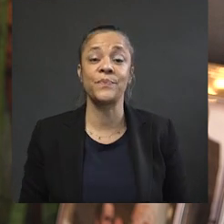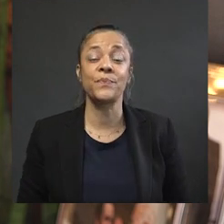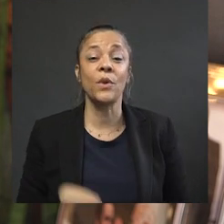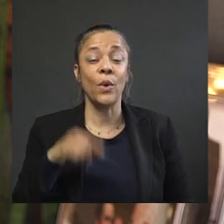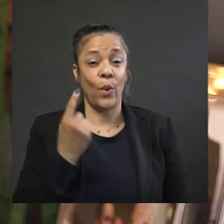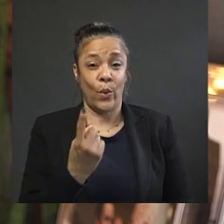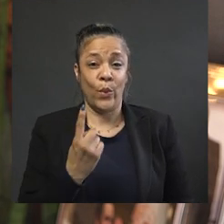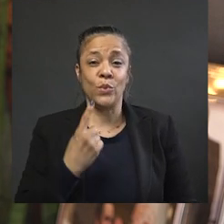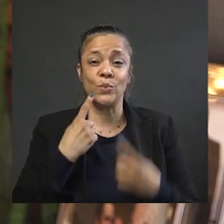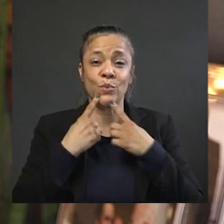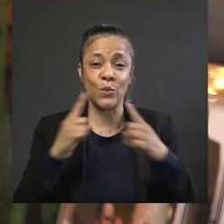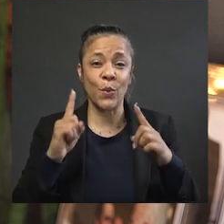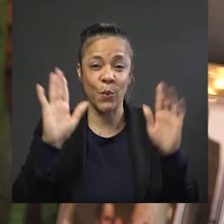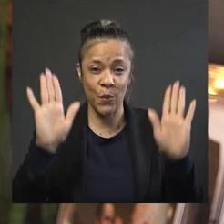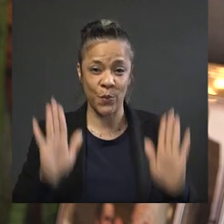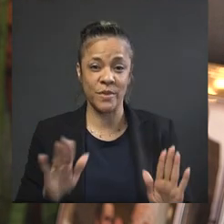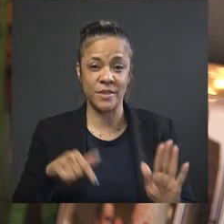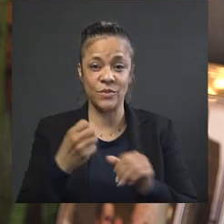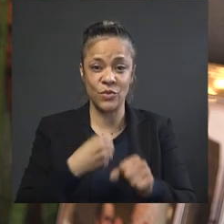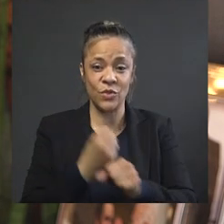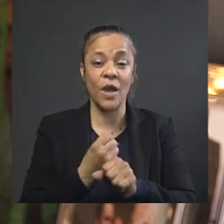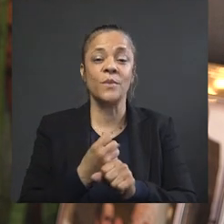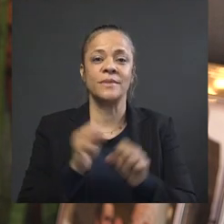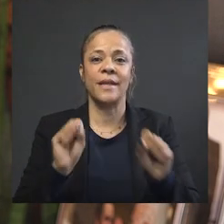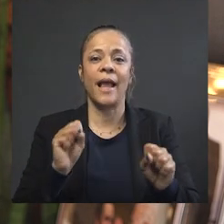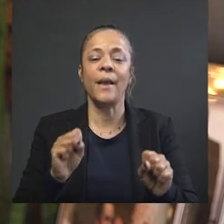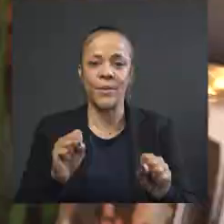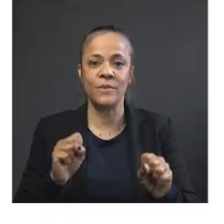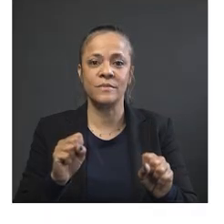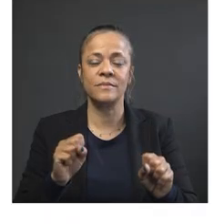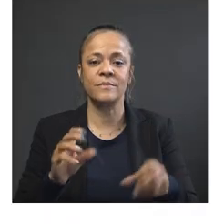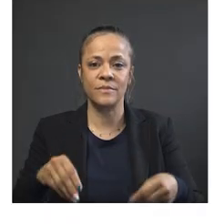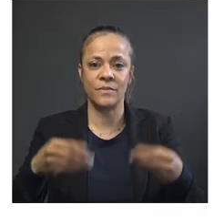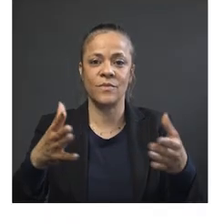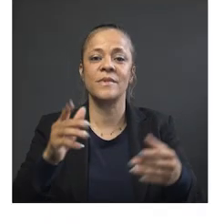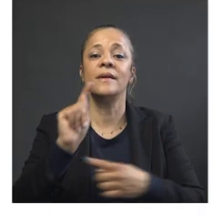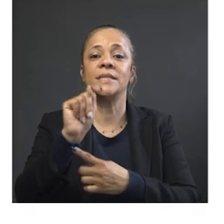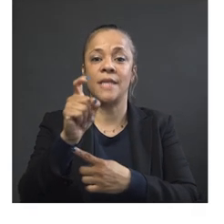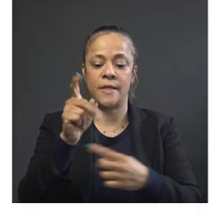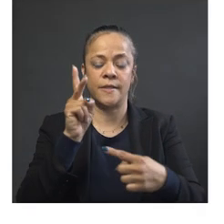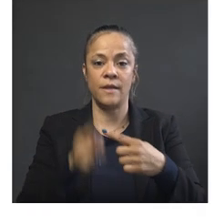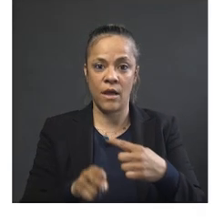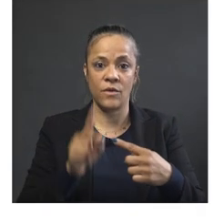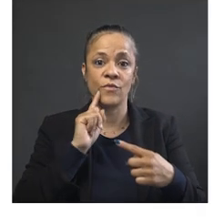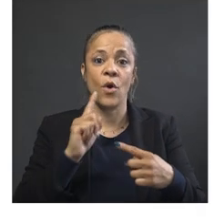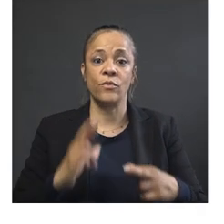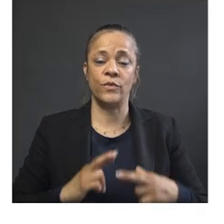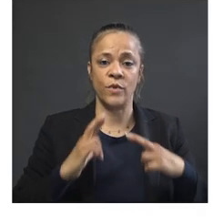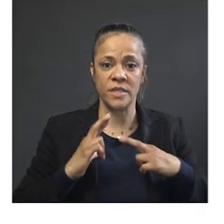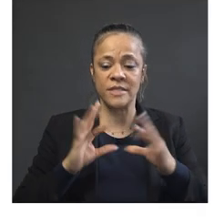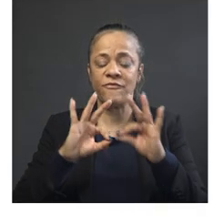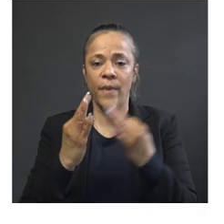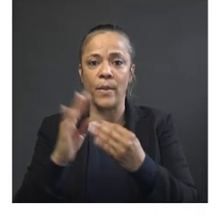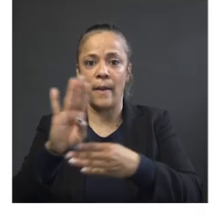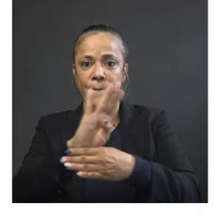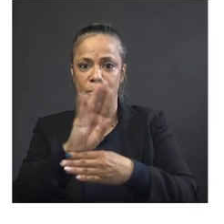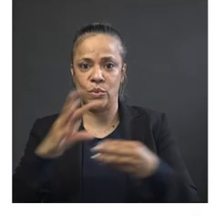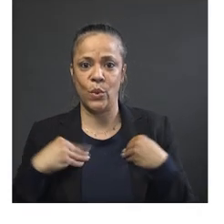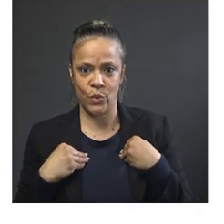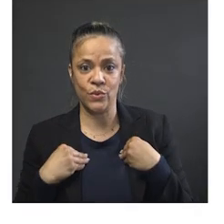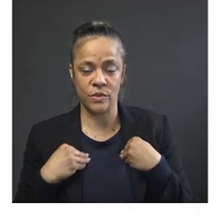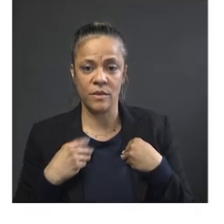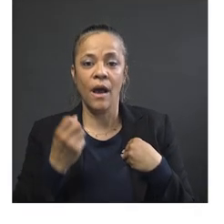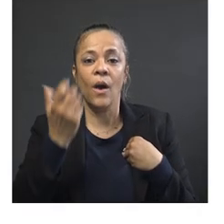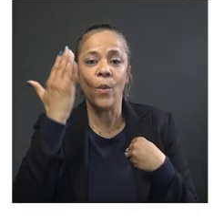in our path. One of our greatest accomplishments this past year is that we were able to deliver a tax cut to all of our residents, families, and